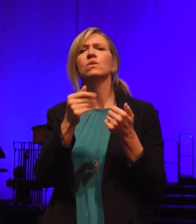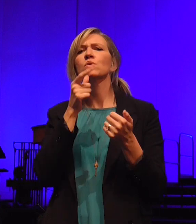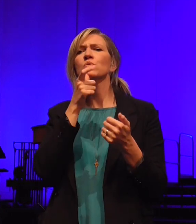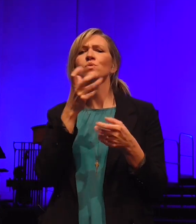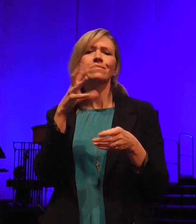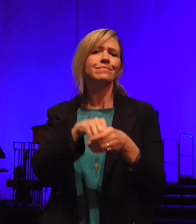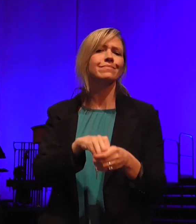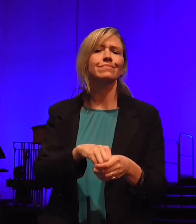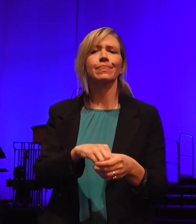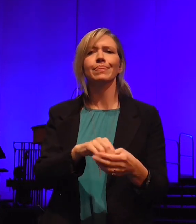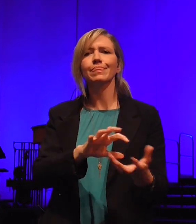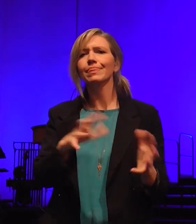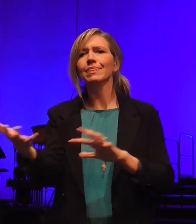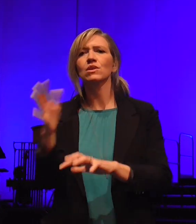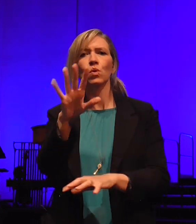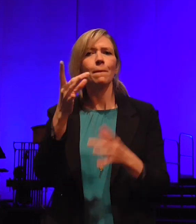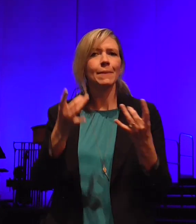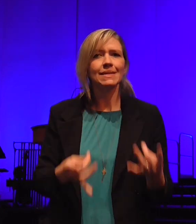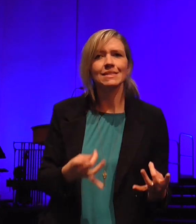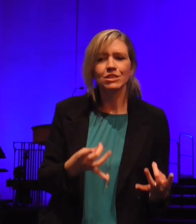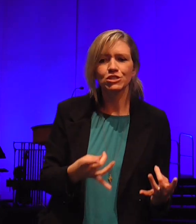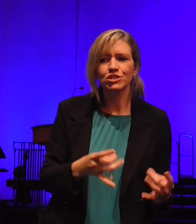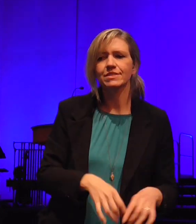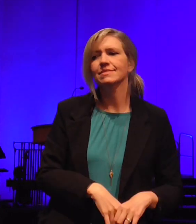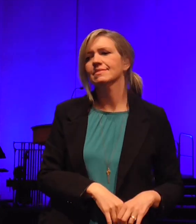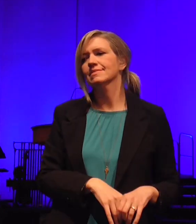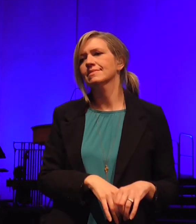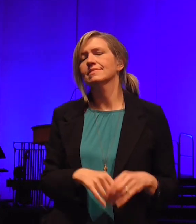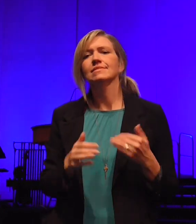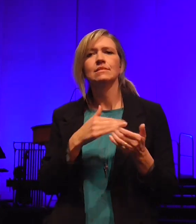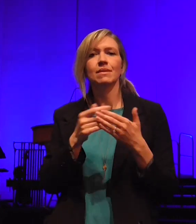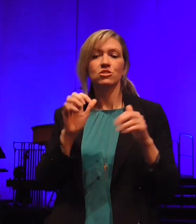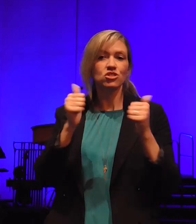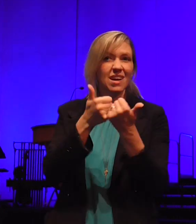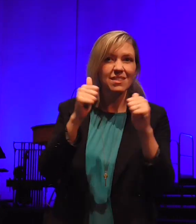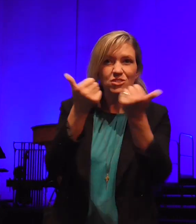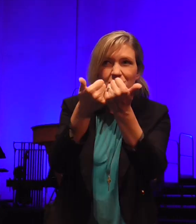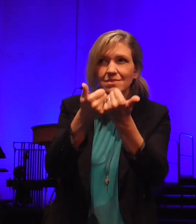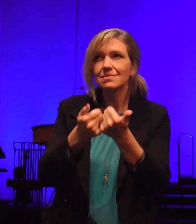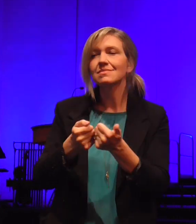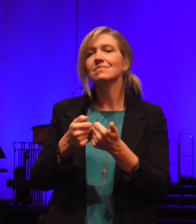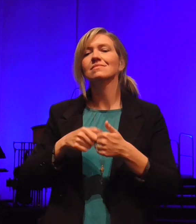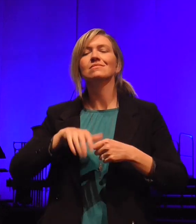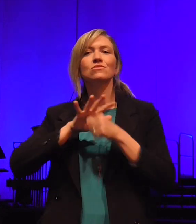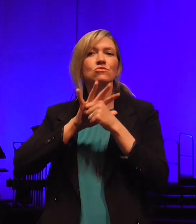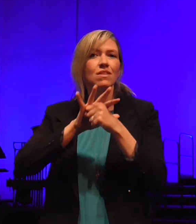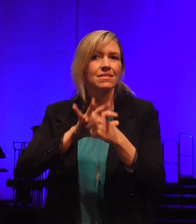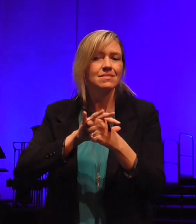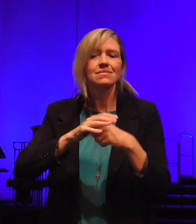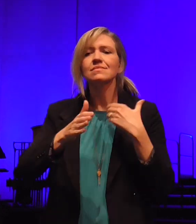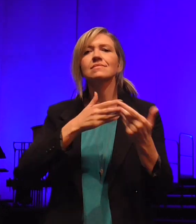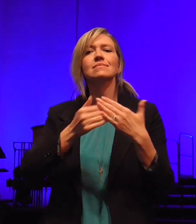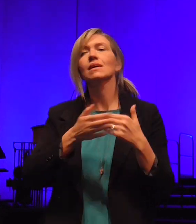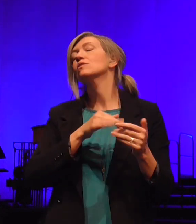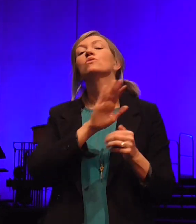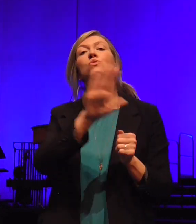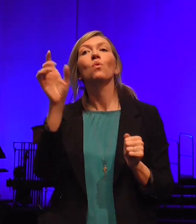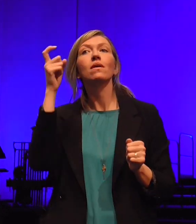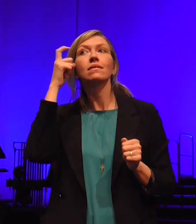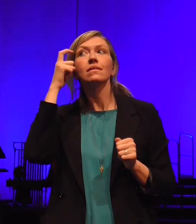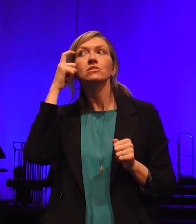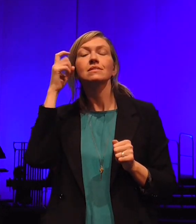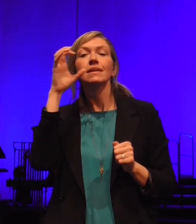hack your meditation, no matter what challenges are before you, whatever the stresses of the day, your